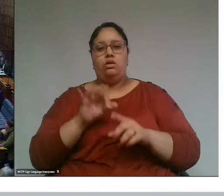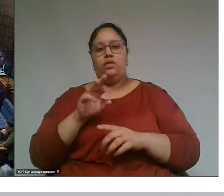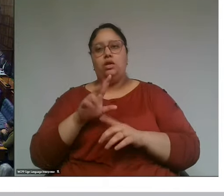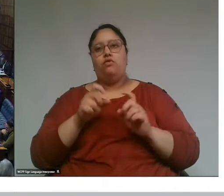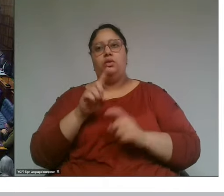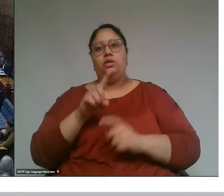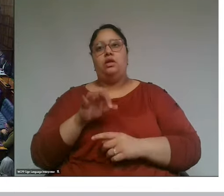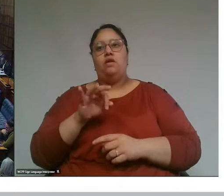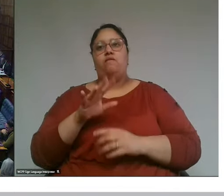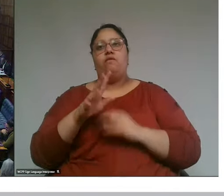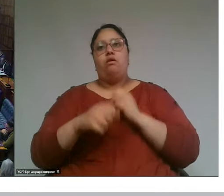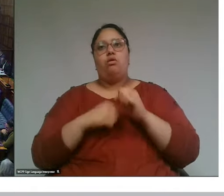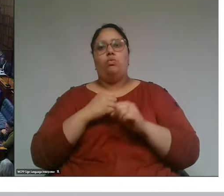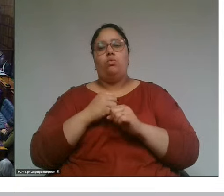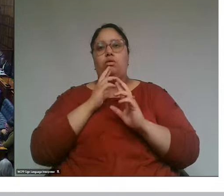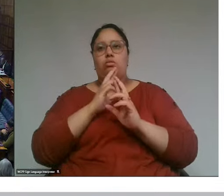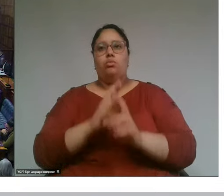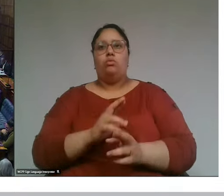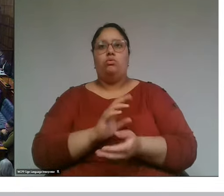annual